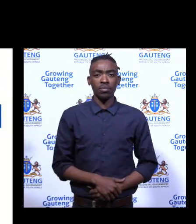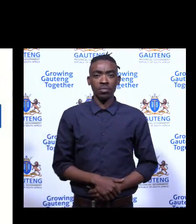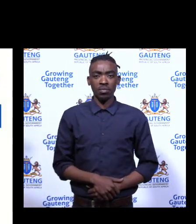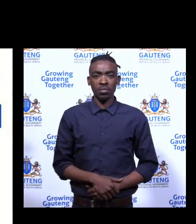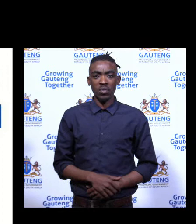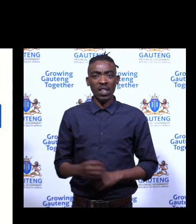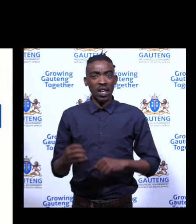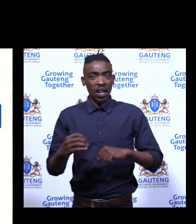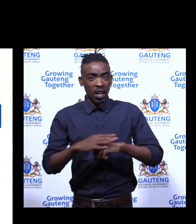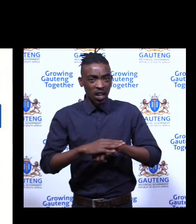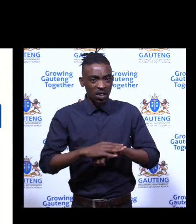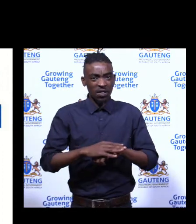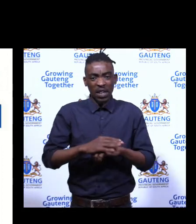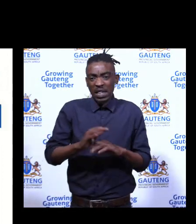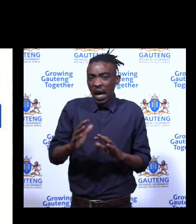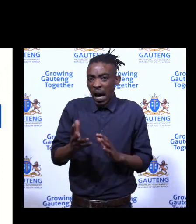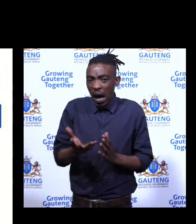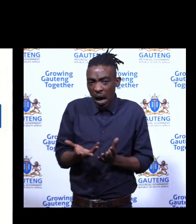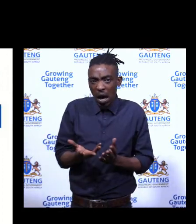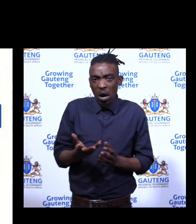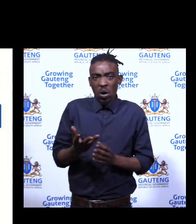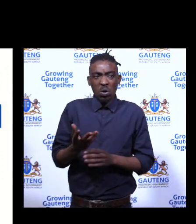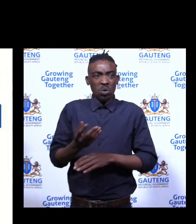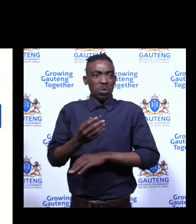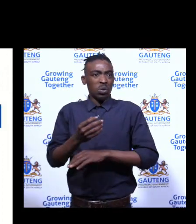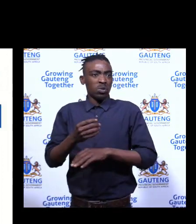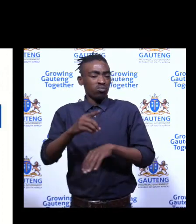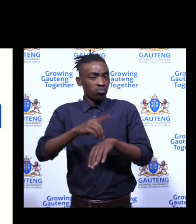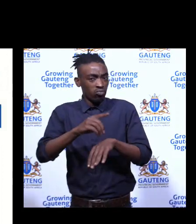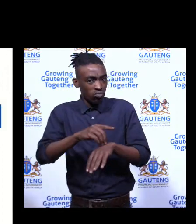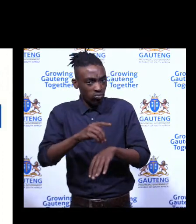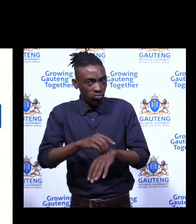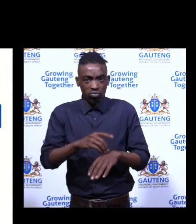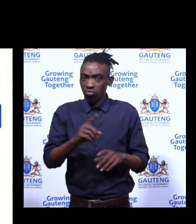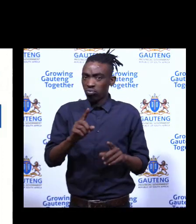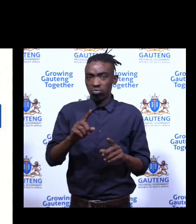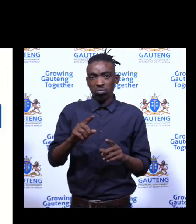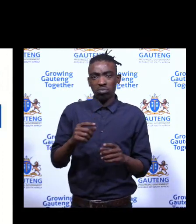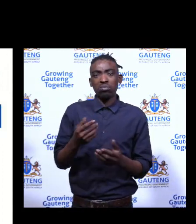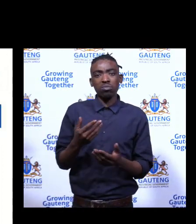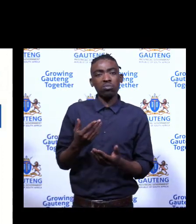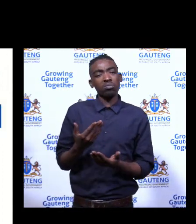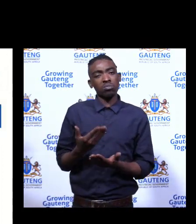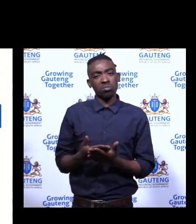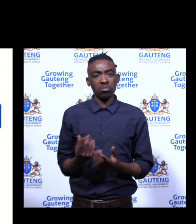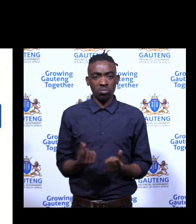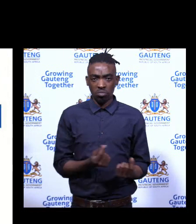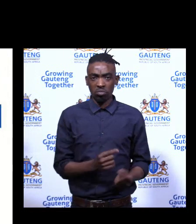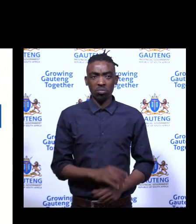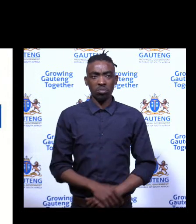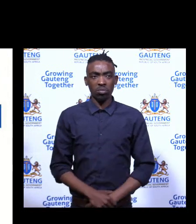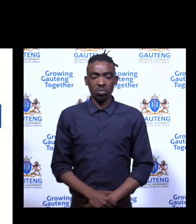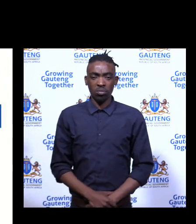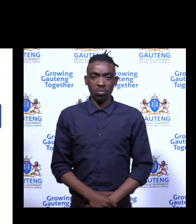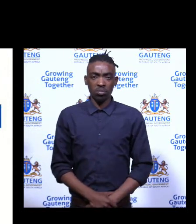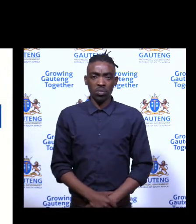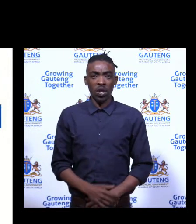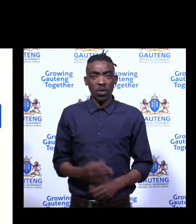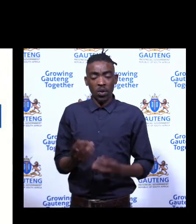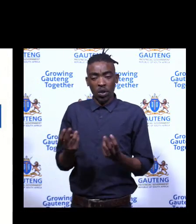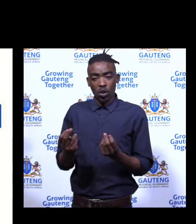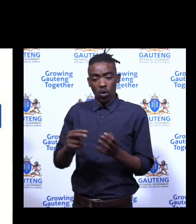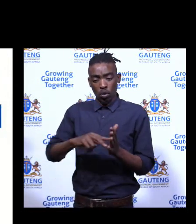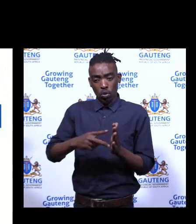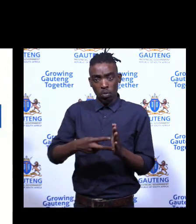effect of COVID on the ground with the clinical work that is going on, and also with the new modeling that is